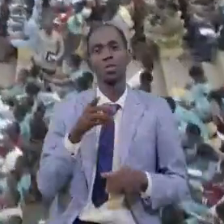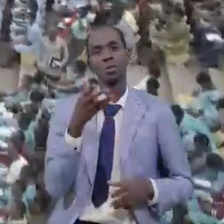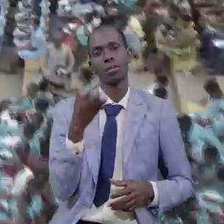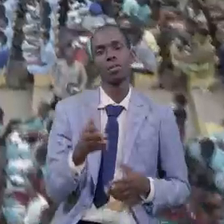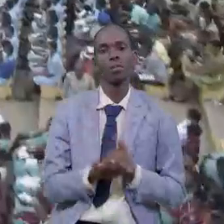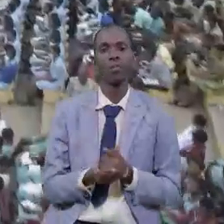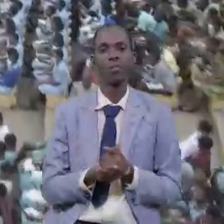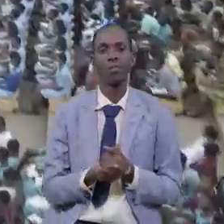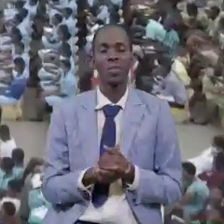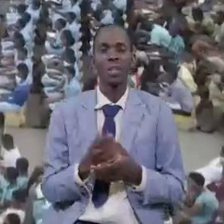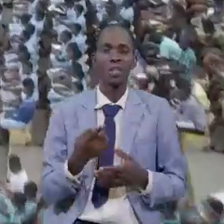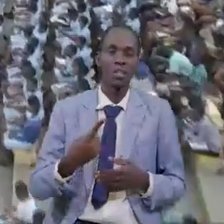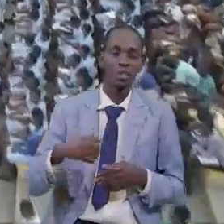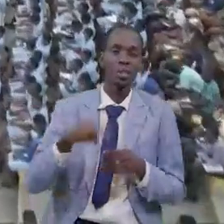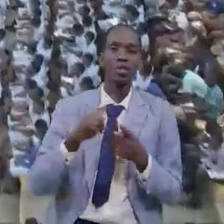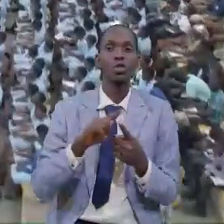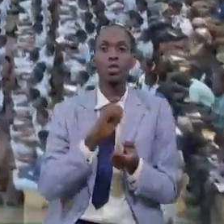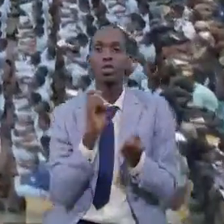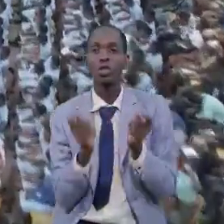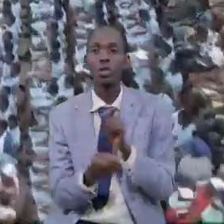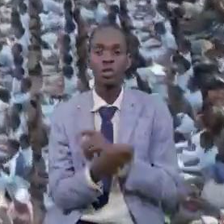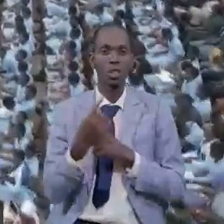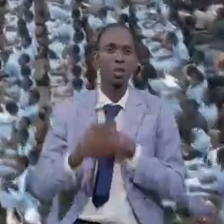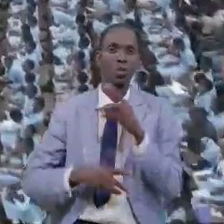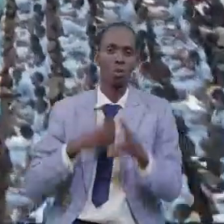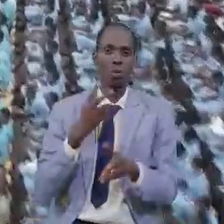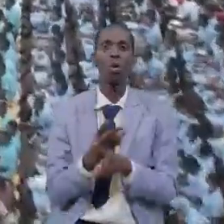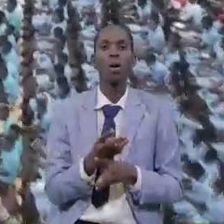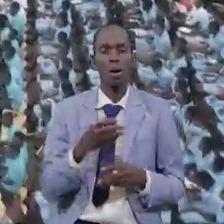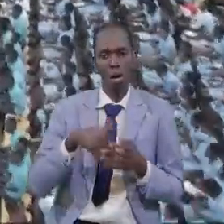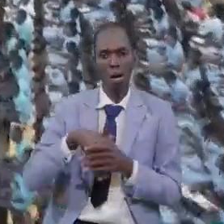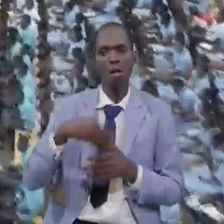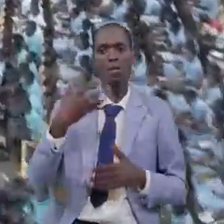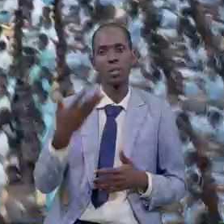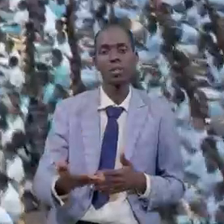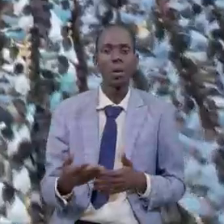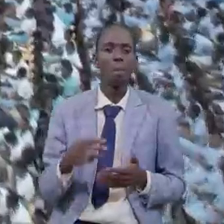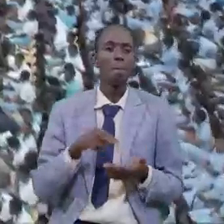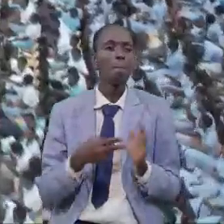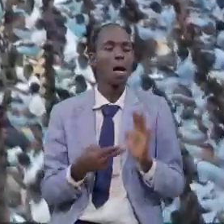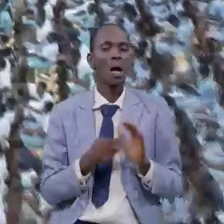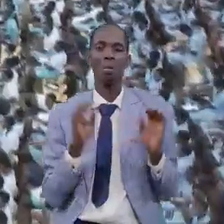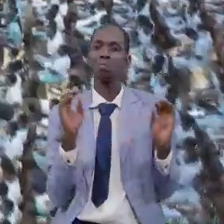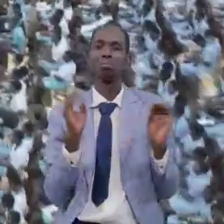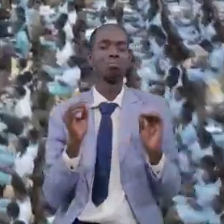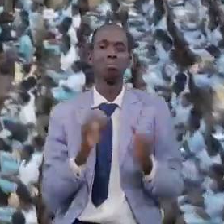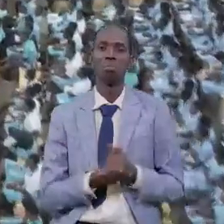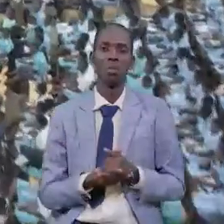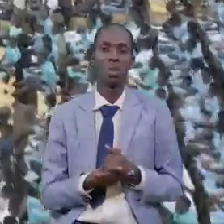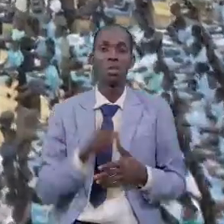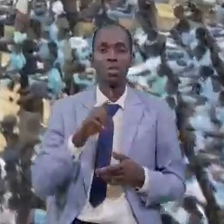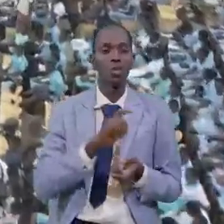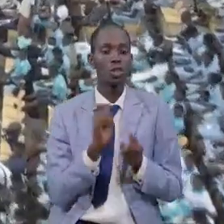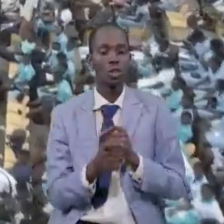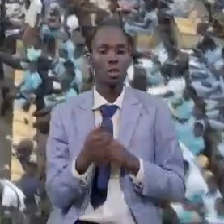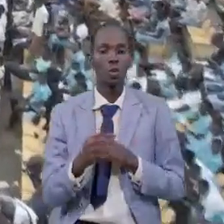the world outside there amounts to nothing. You change the world of engineering, the world